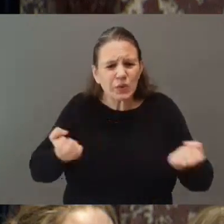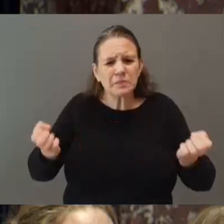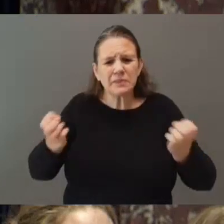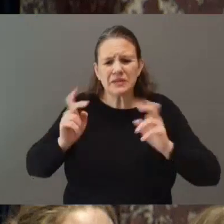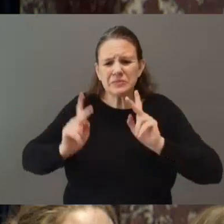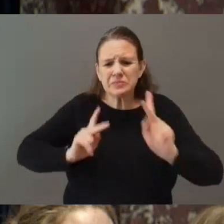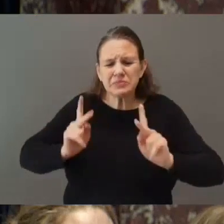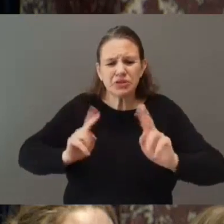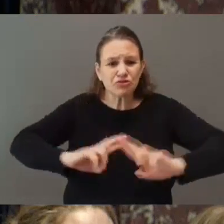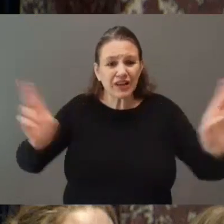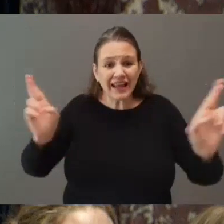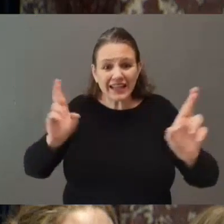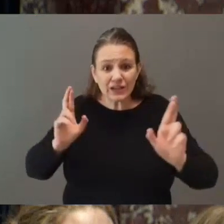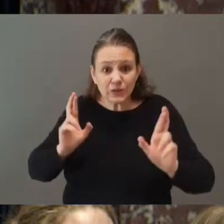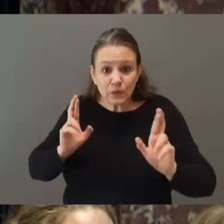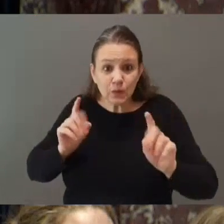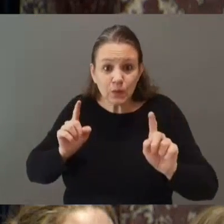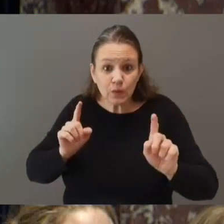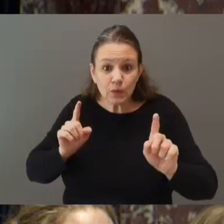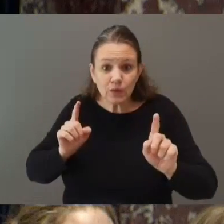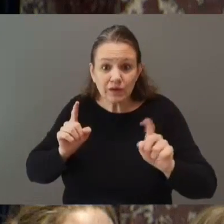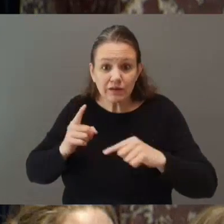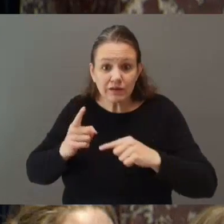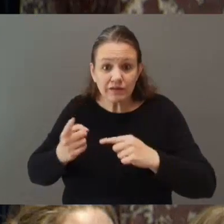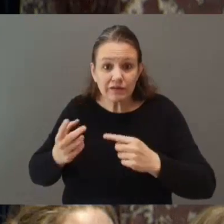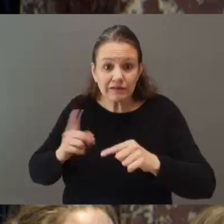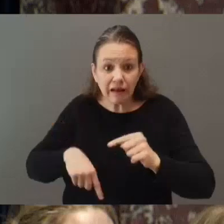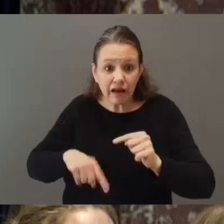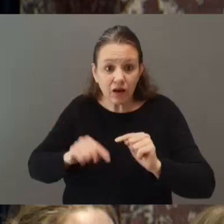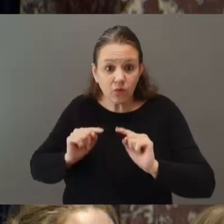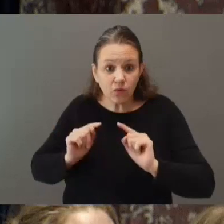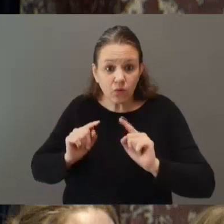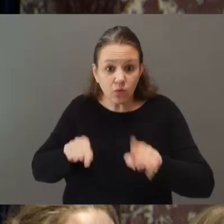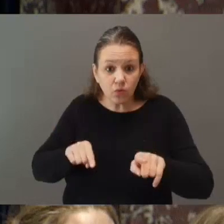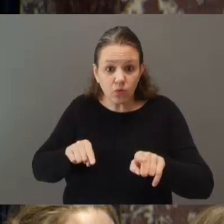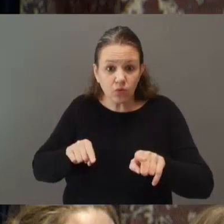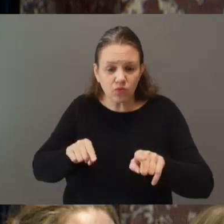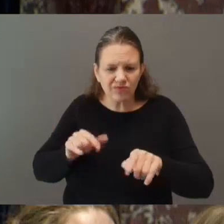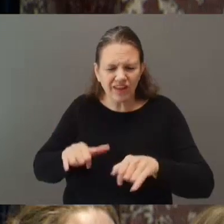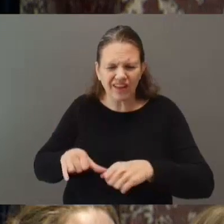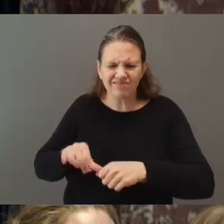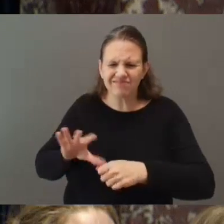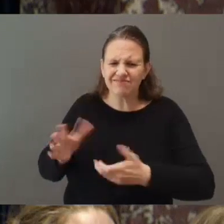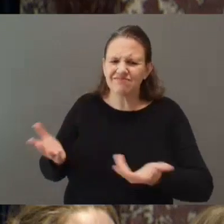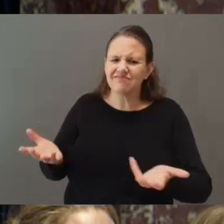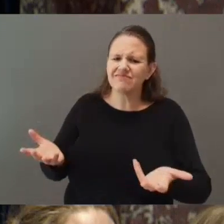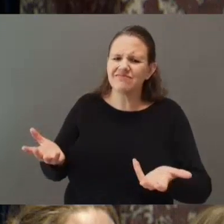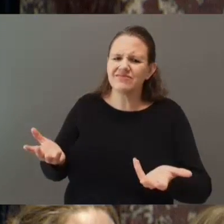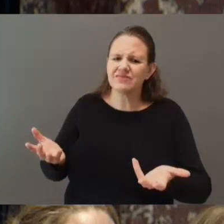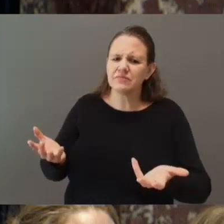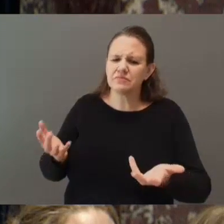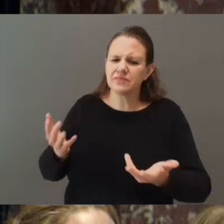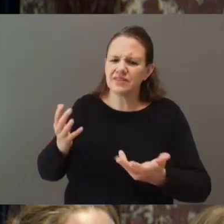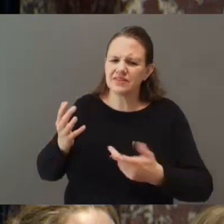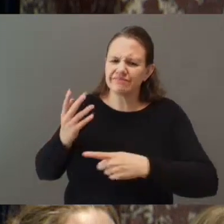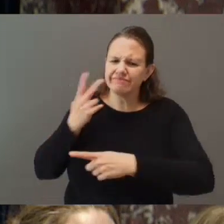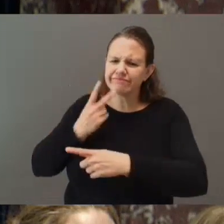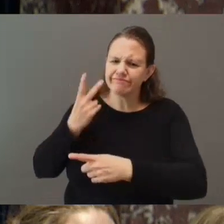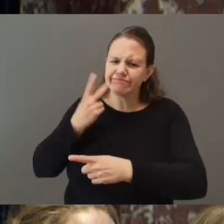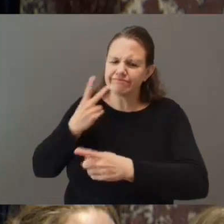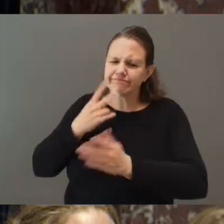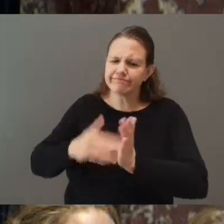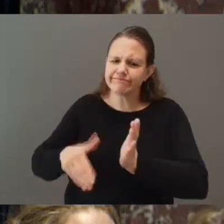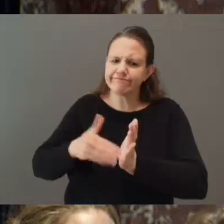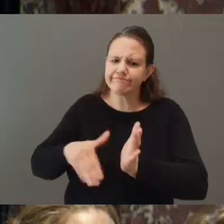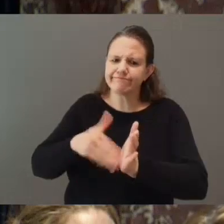just incompetence. But it's not, it's a pattern that's happened year after year after year by this government. Matter of fact, this very same company